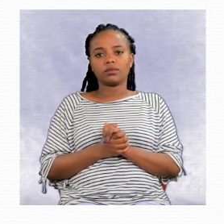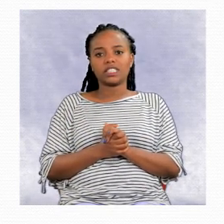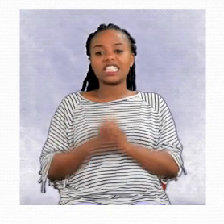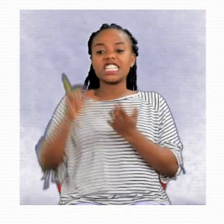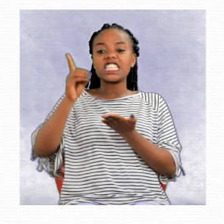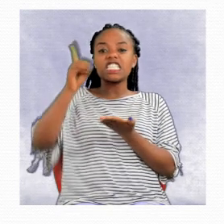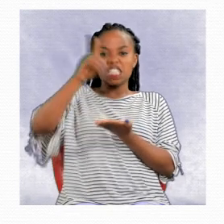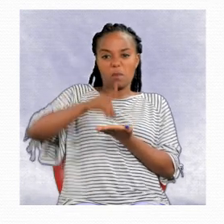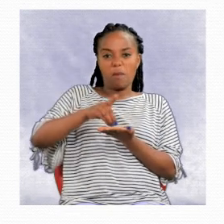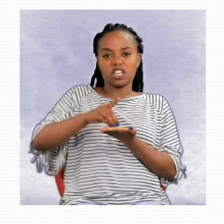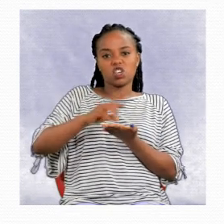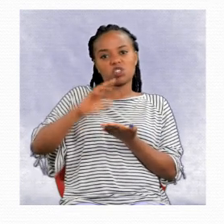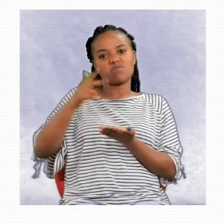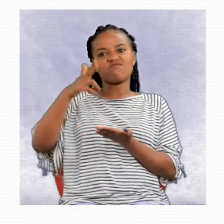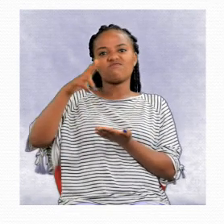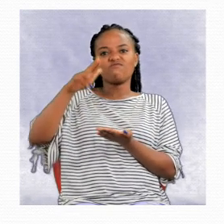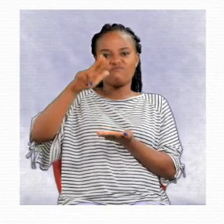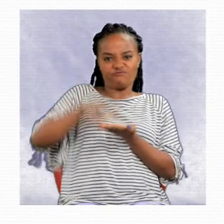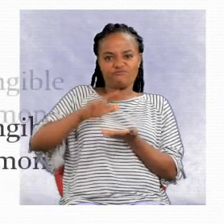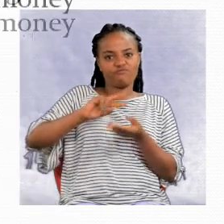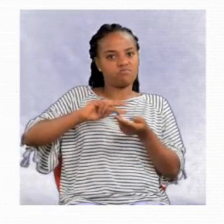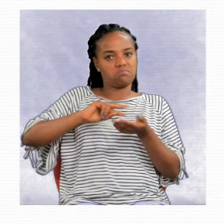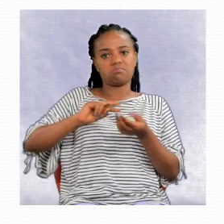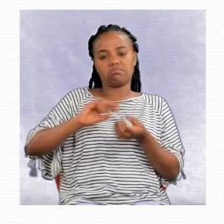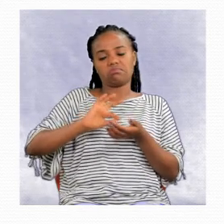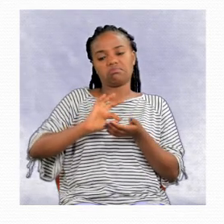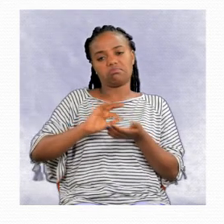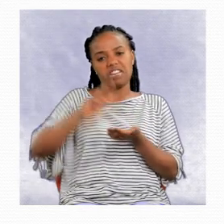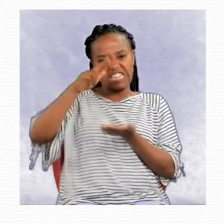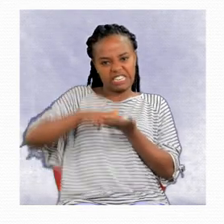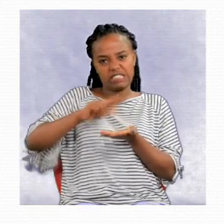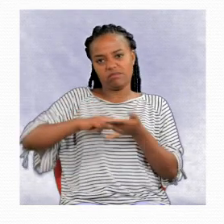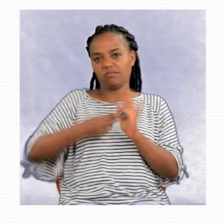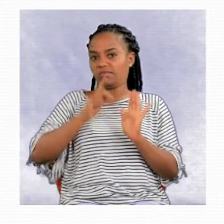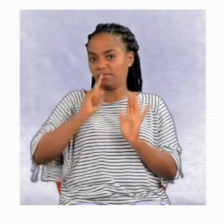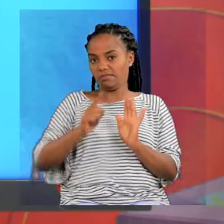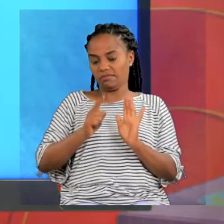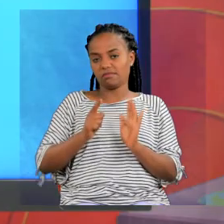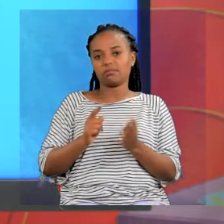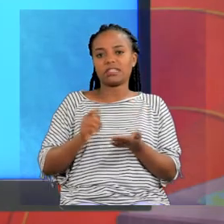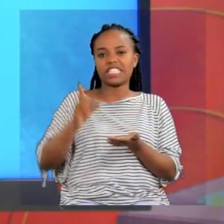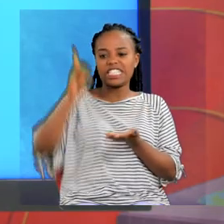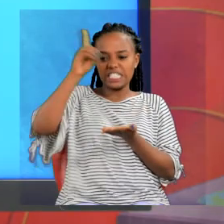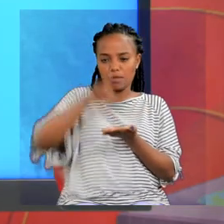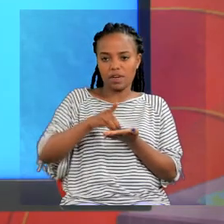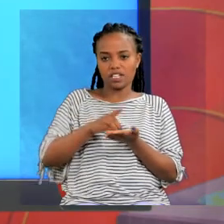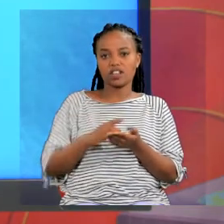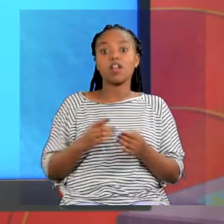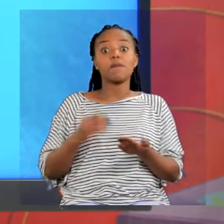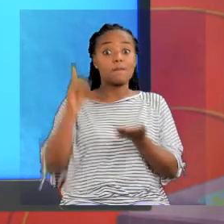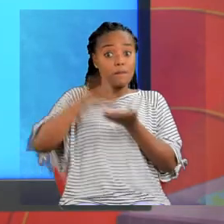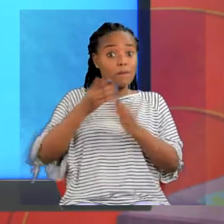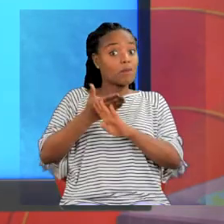Depreciation. Before depreciation, let's see some terms. Asset.